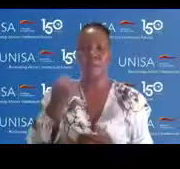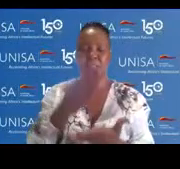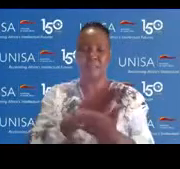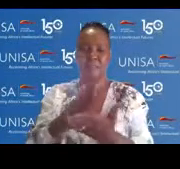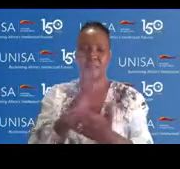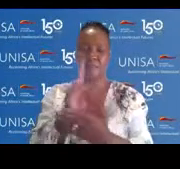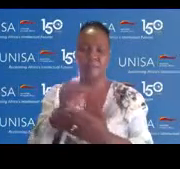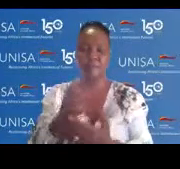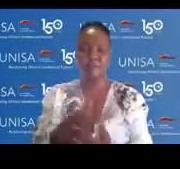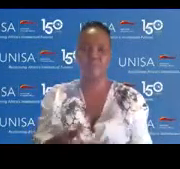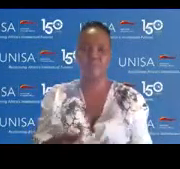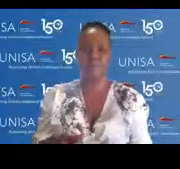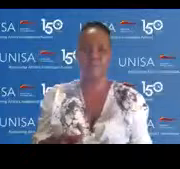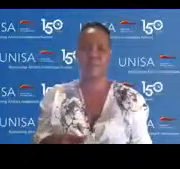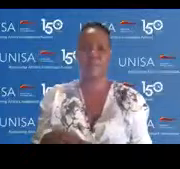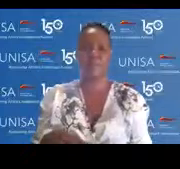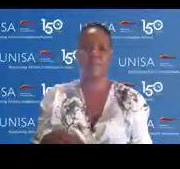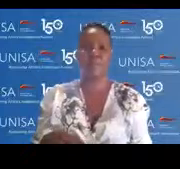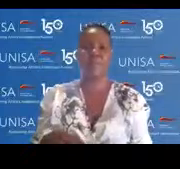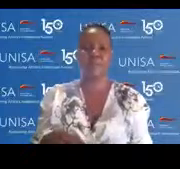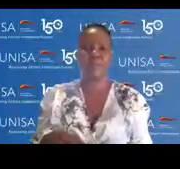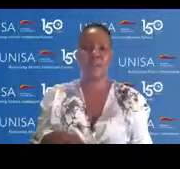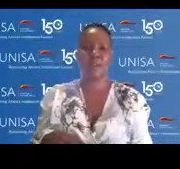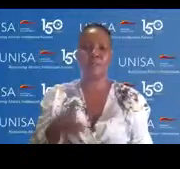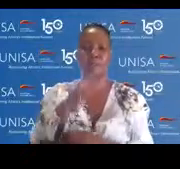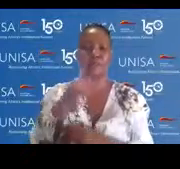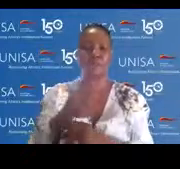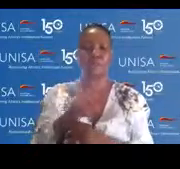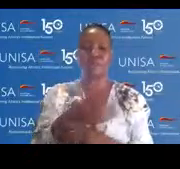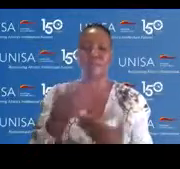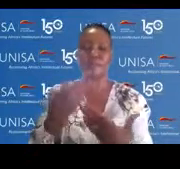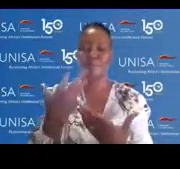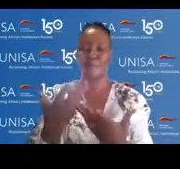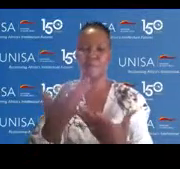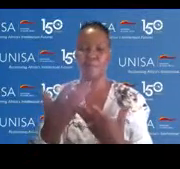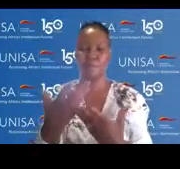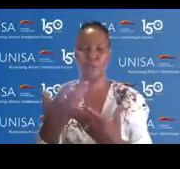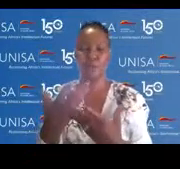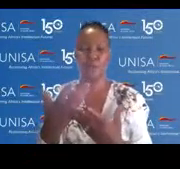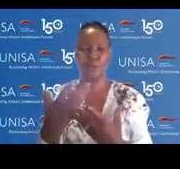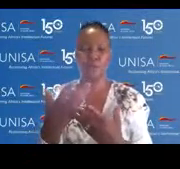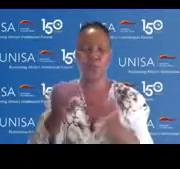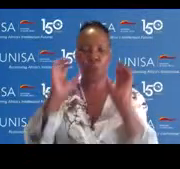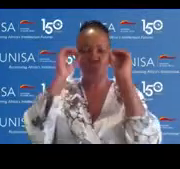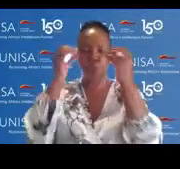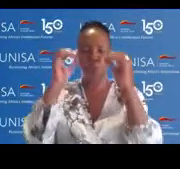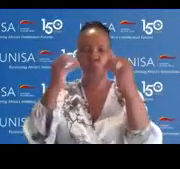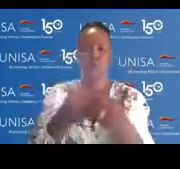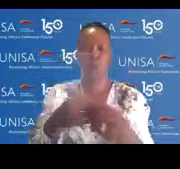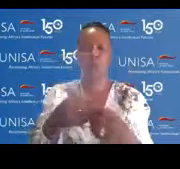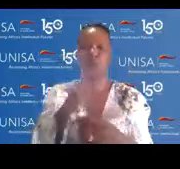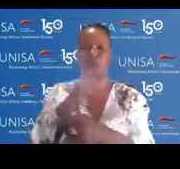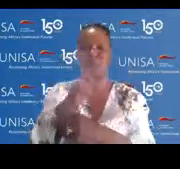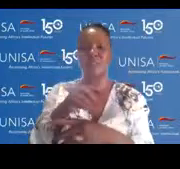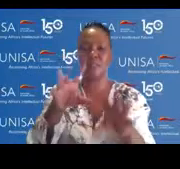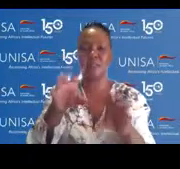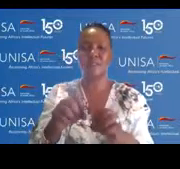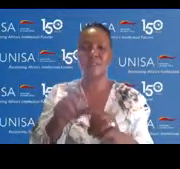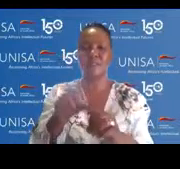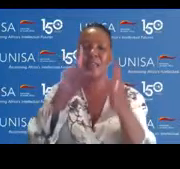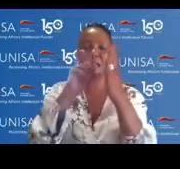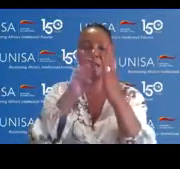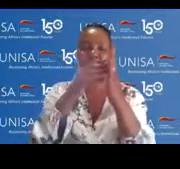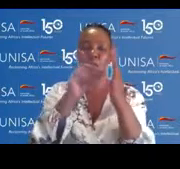yep, there we go. So I'm just using Google Chrome because I know you guys use this one for your exams. So I click on the ...